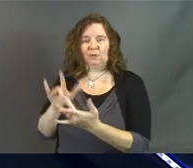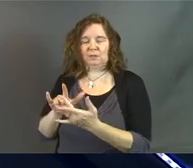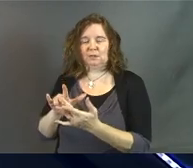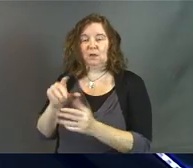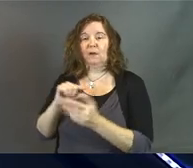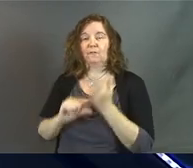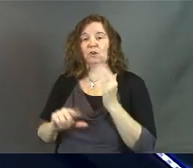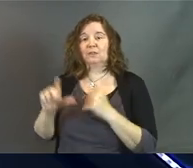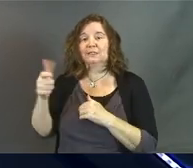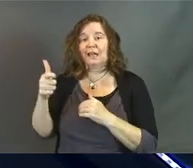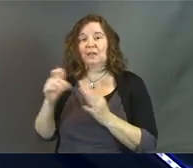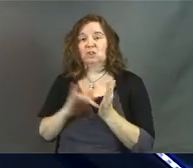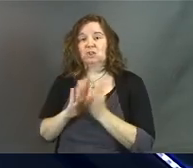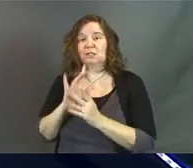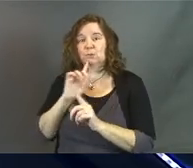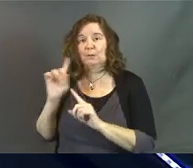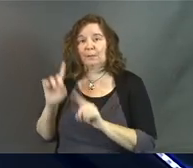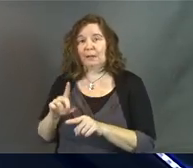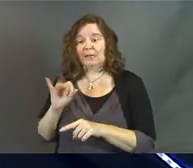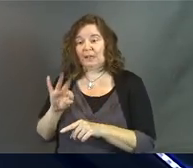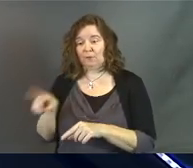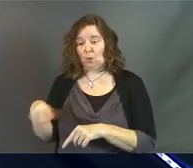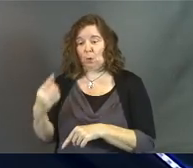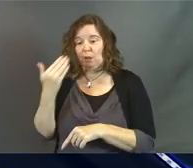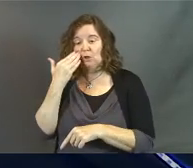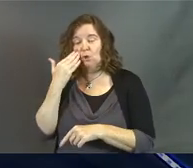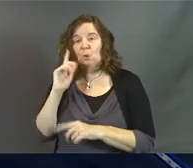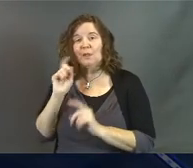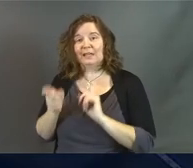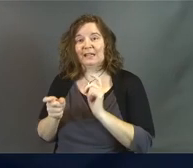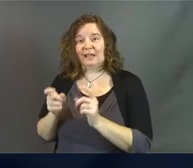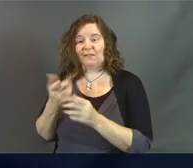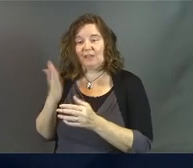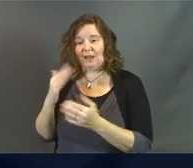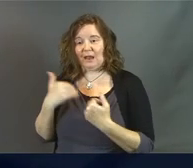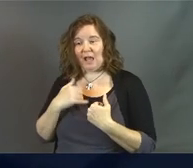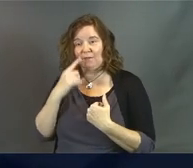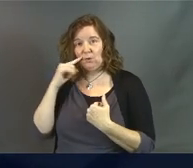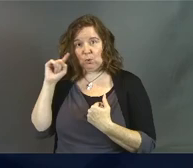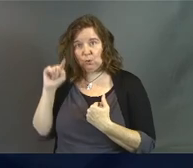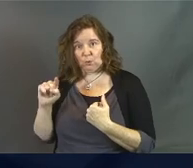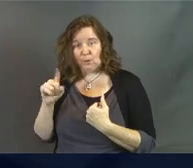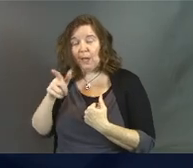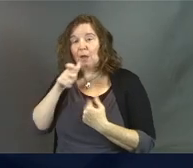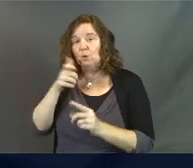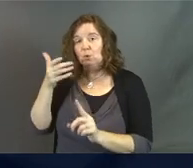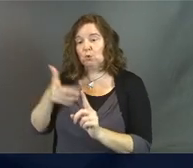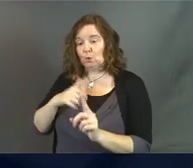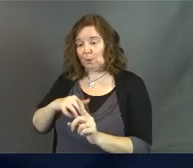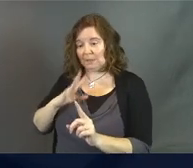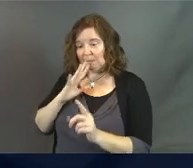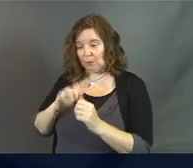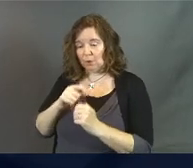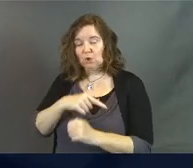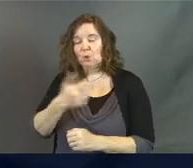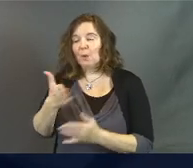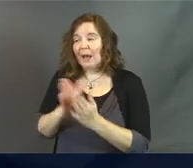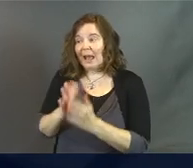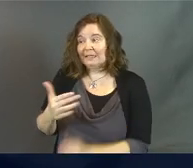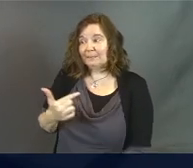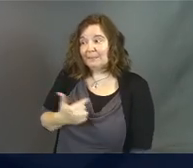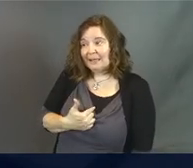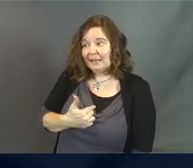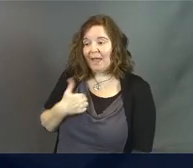Verse 10, Jesus replied, if you only knew the gift that God has for you, and who you are speaking to, you would ask